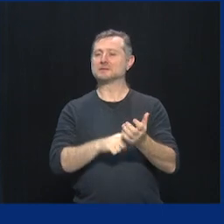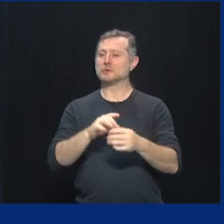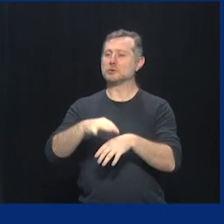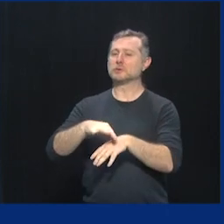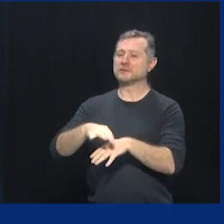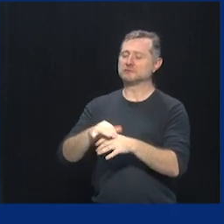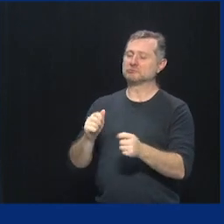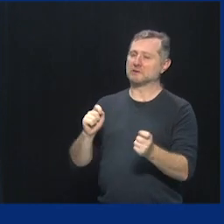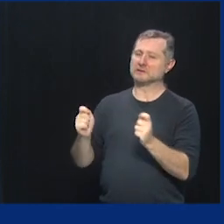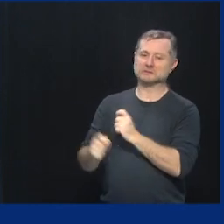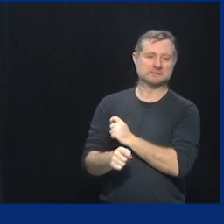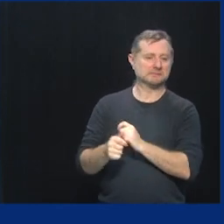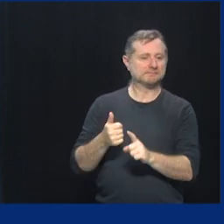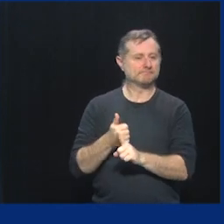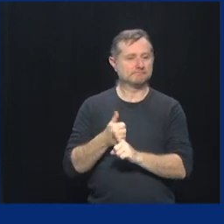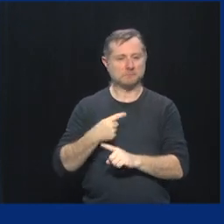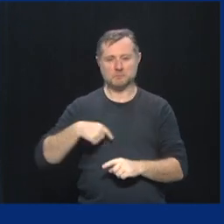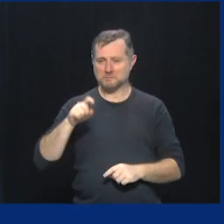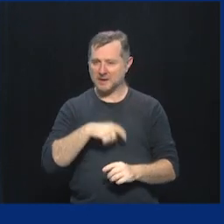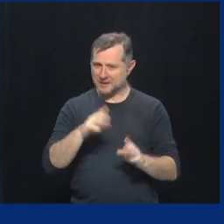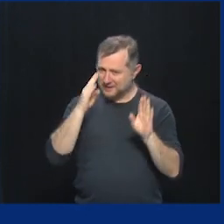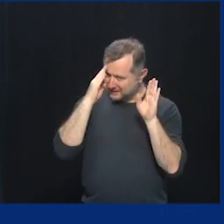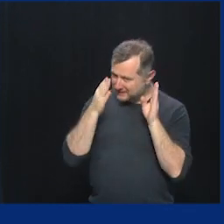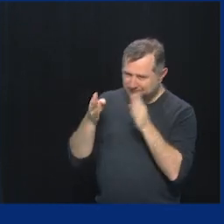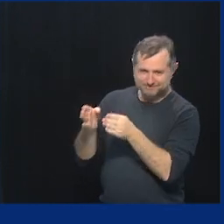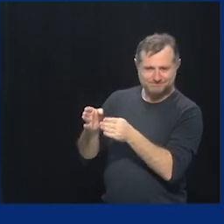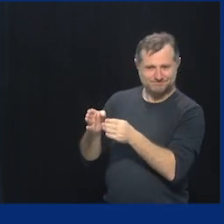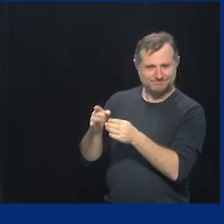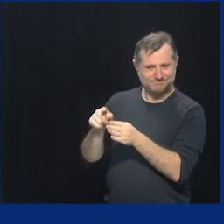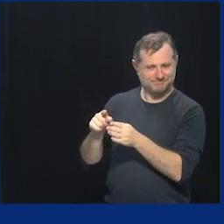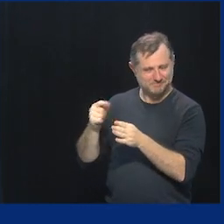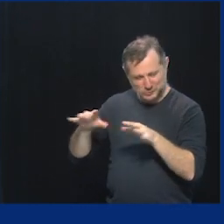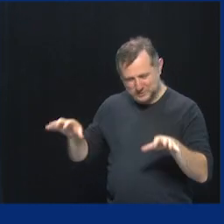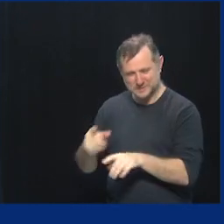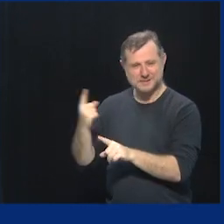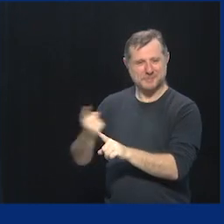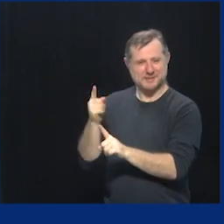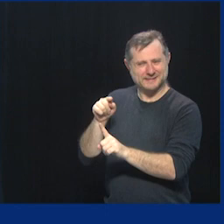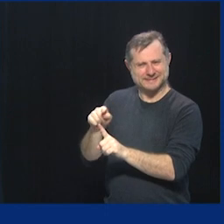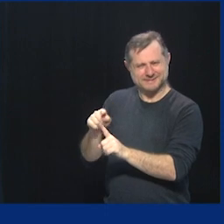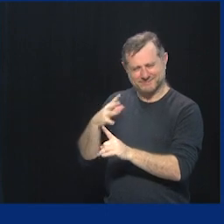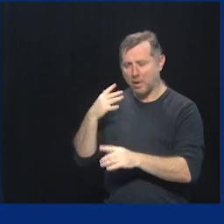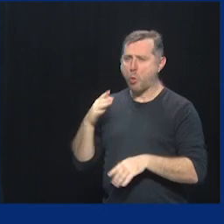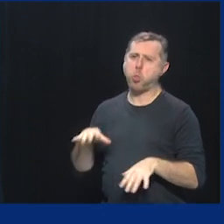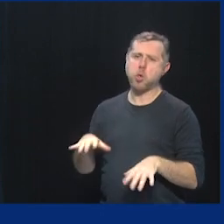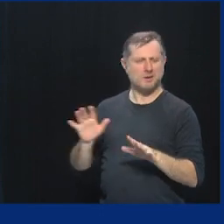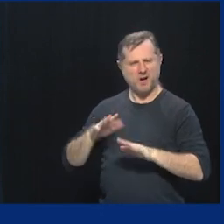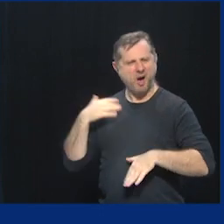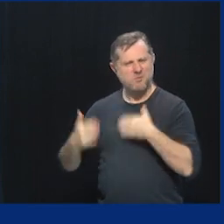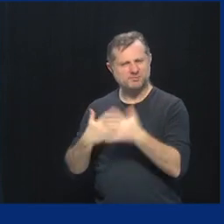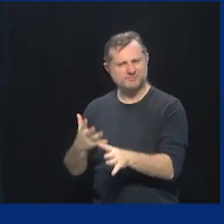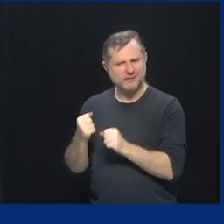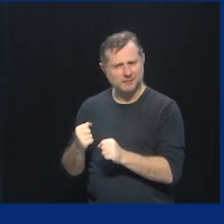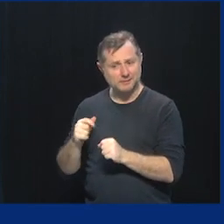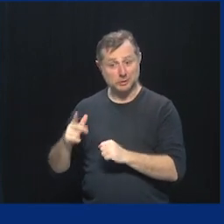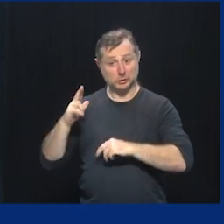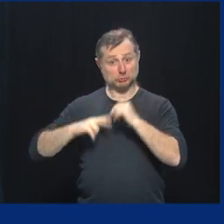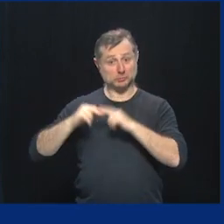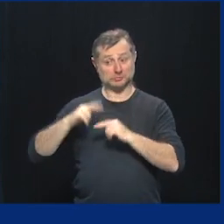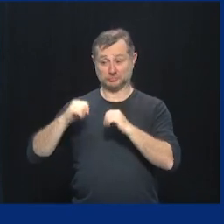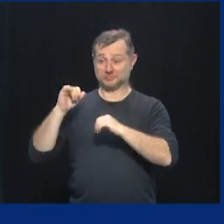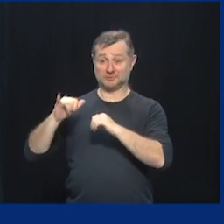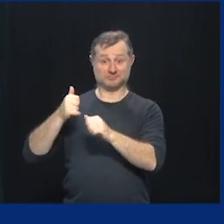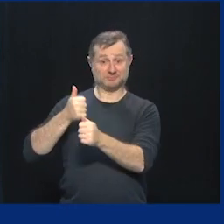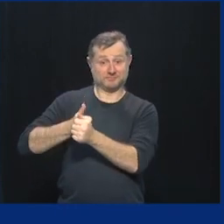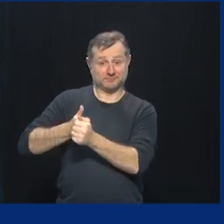change. Woe is us if we don't do something about it quickly, both in building resilient infrastructure